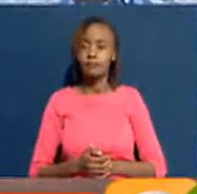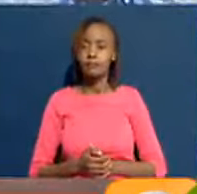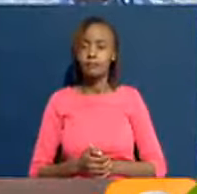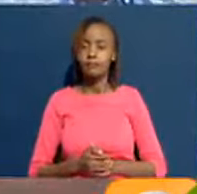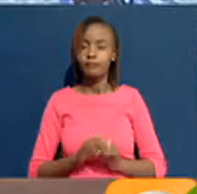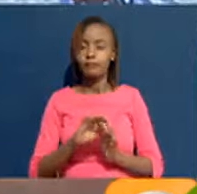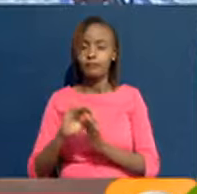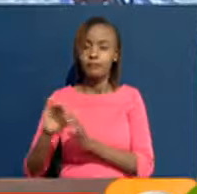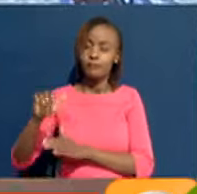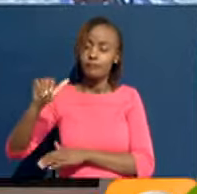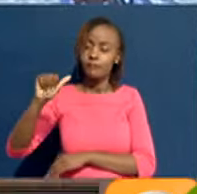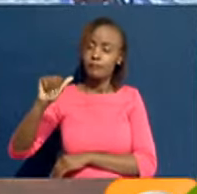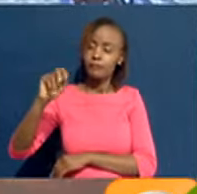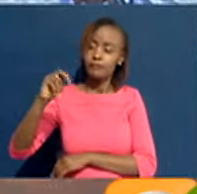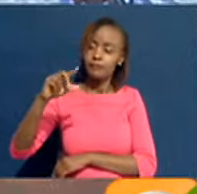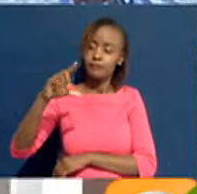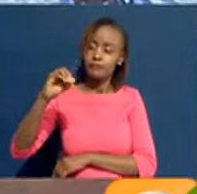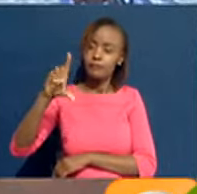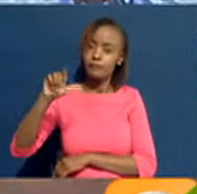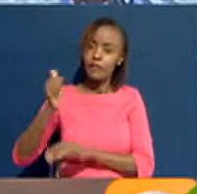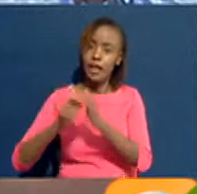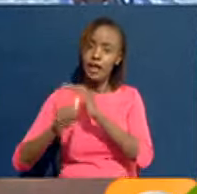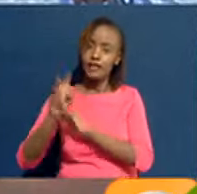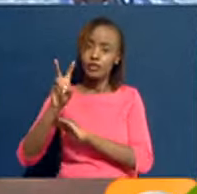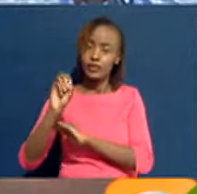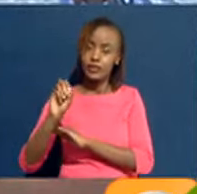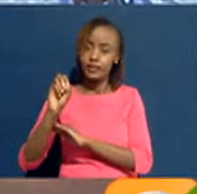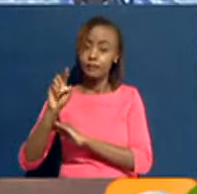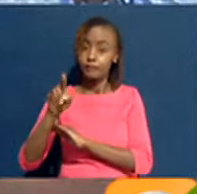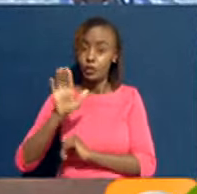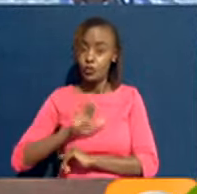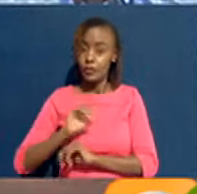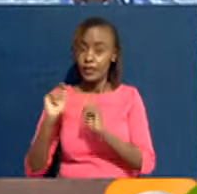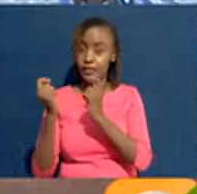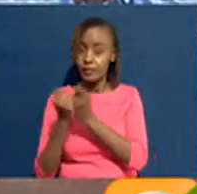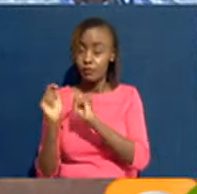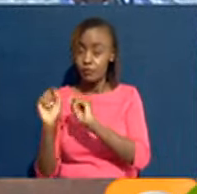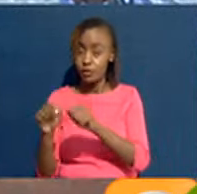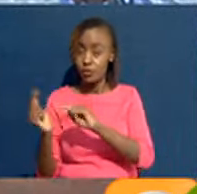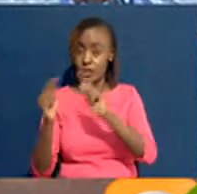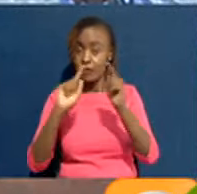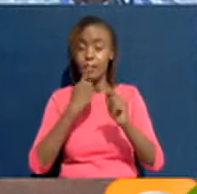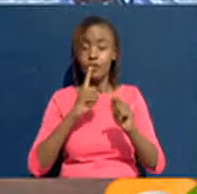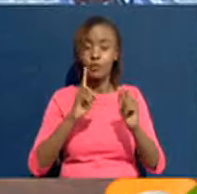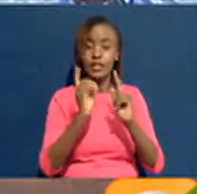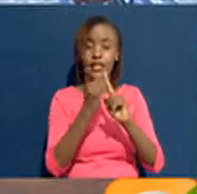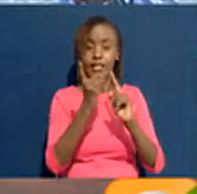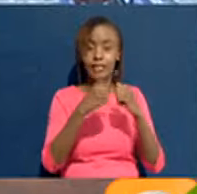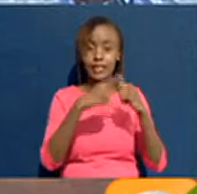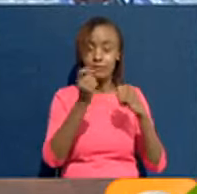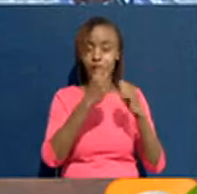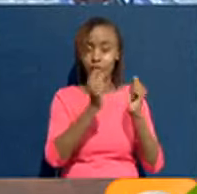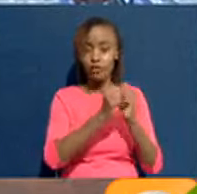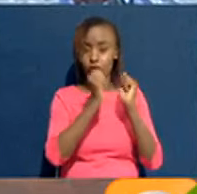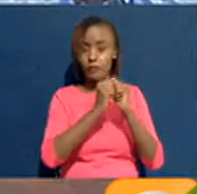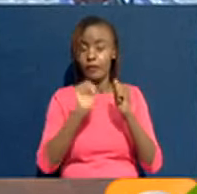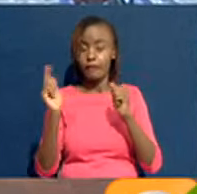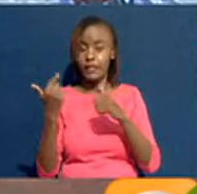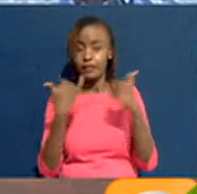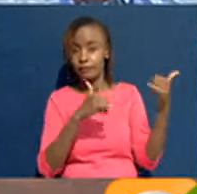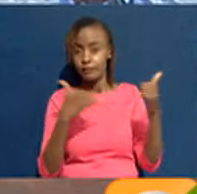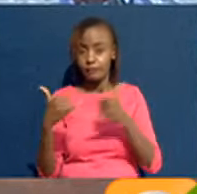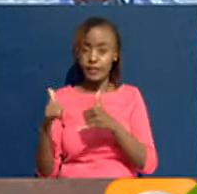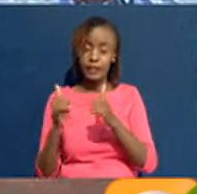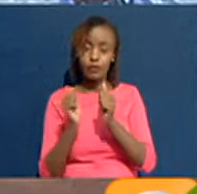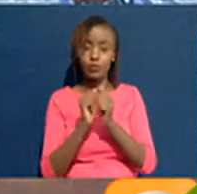The Angola National Under-20 Women Team is expected in Nairobi on the 6th of October for the first leg tie against the